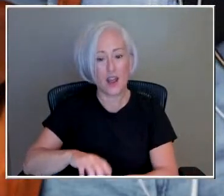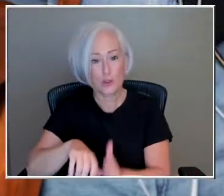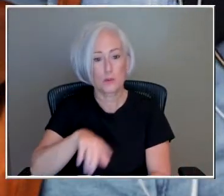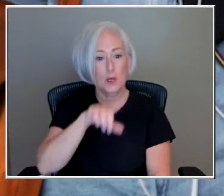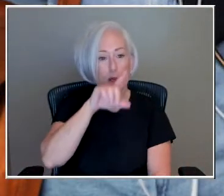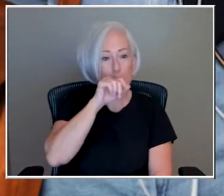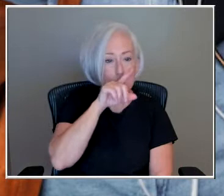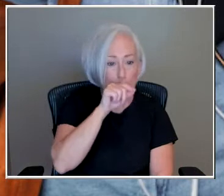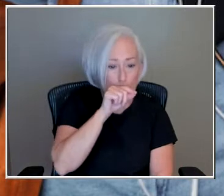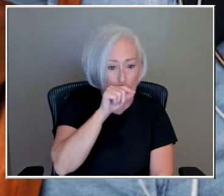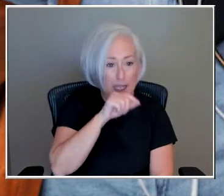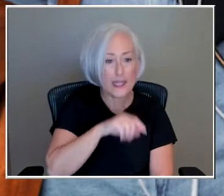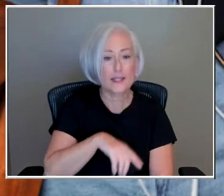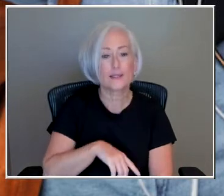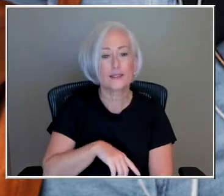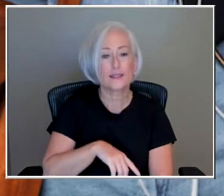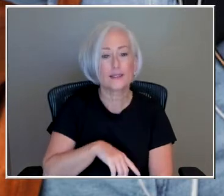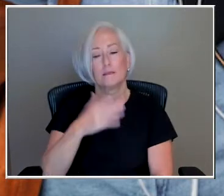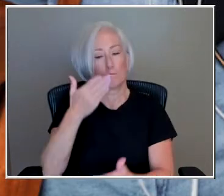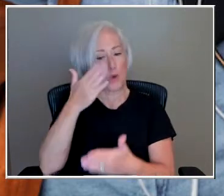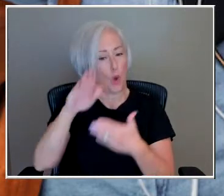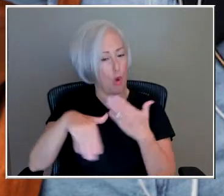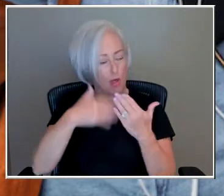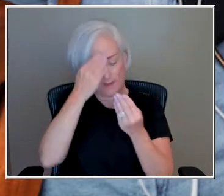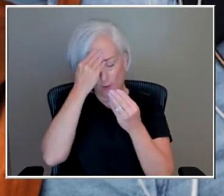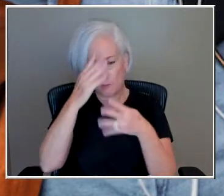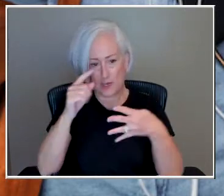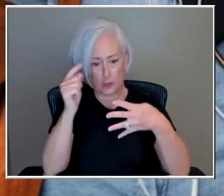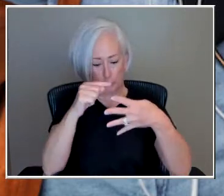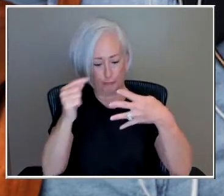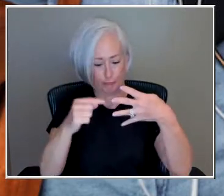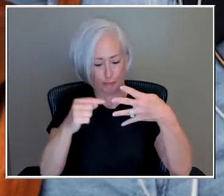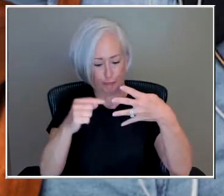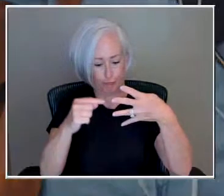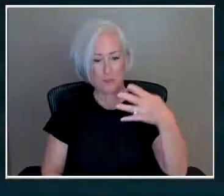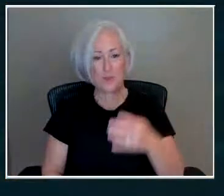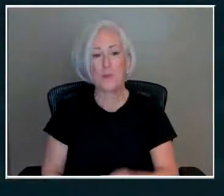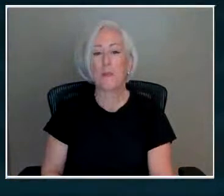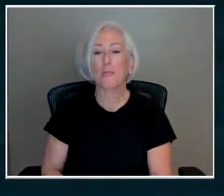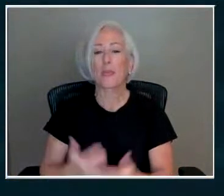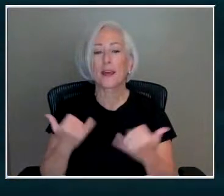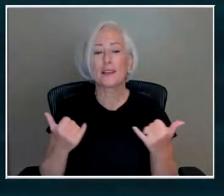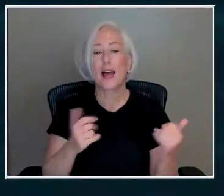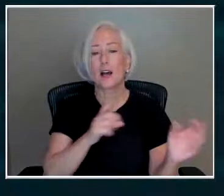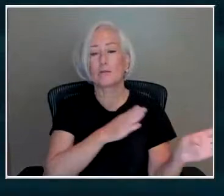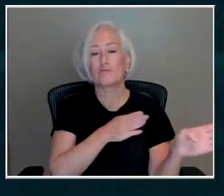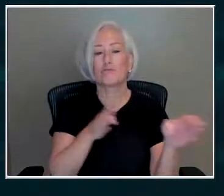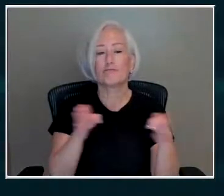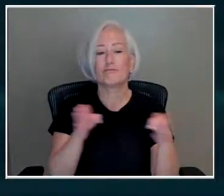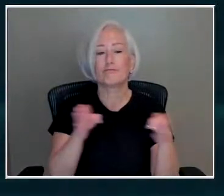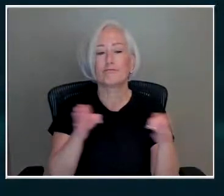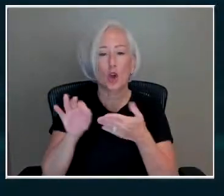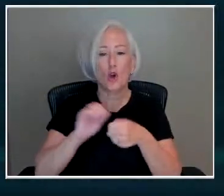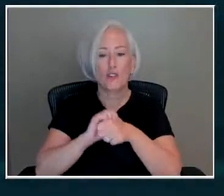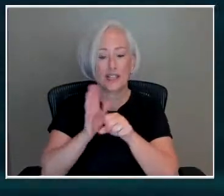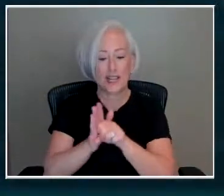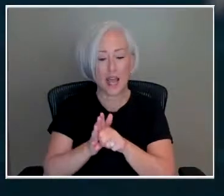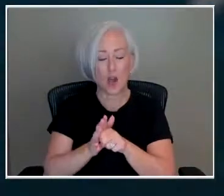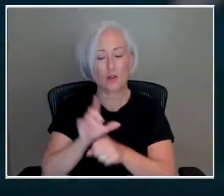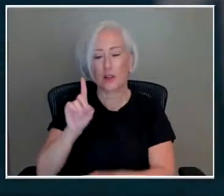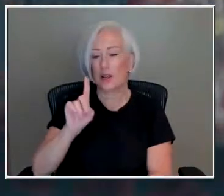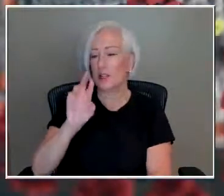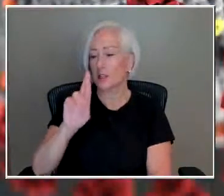The information is right there on your screen. Let's get a quick check of our COVID count. Dr. Dana Hawkinson is out this week. So let's get to